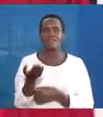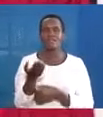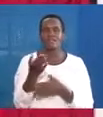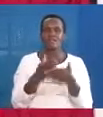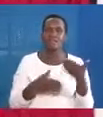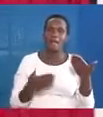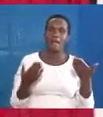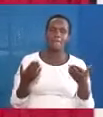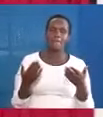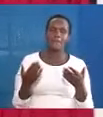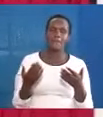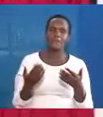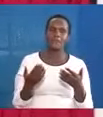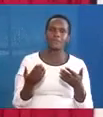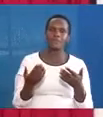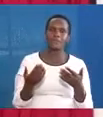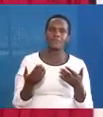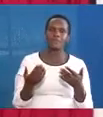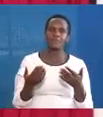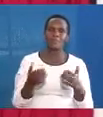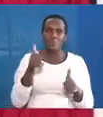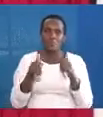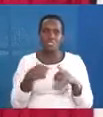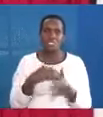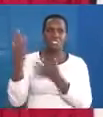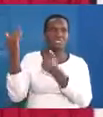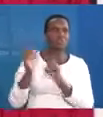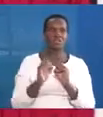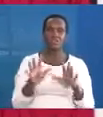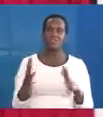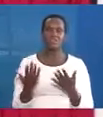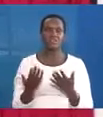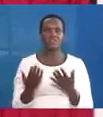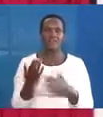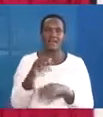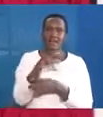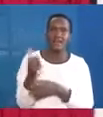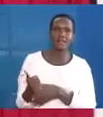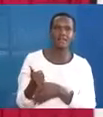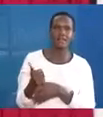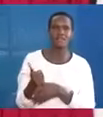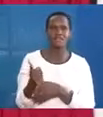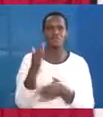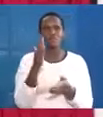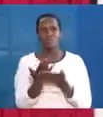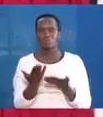some that are unexpected, and others that are